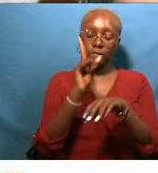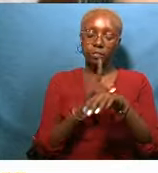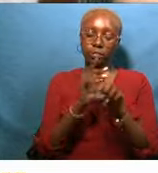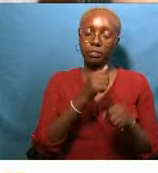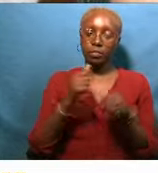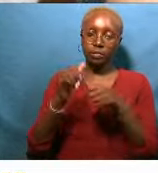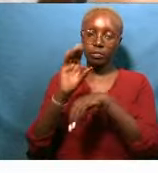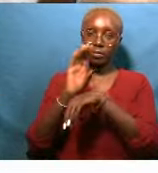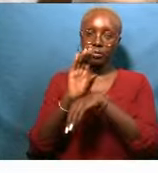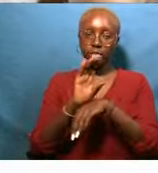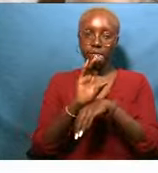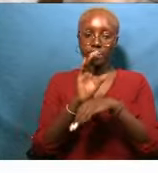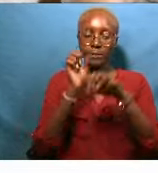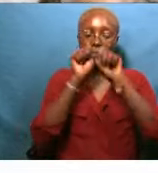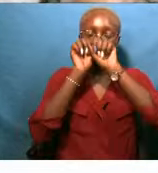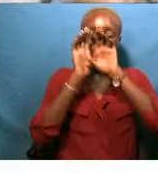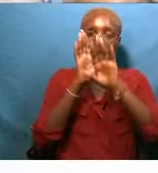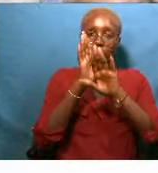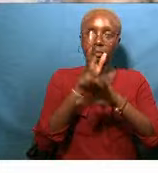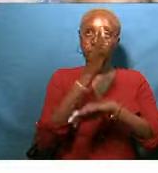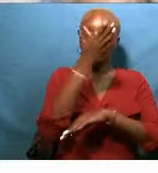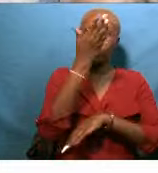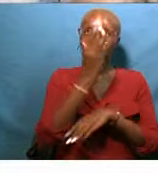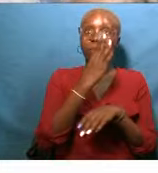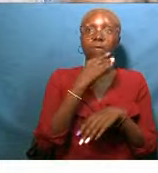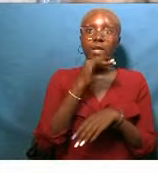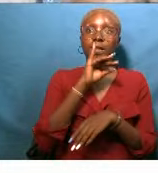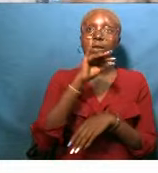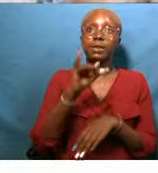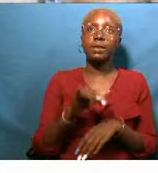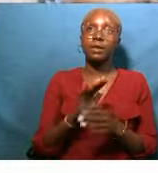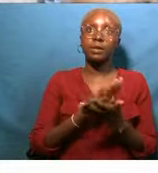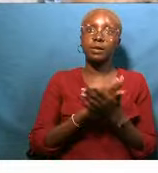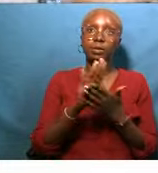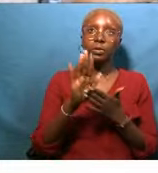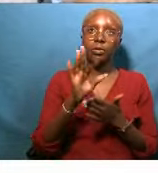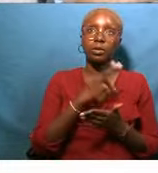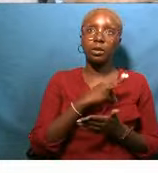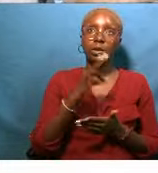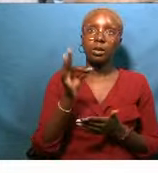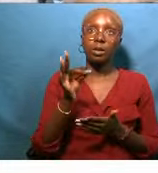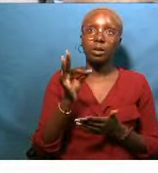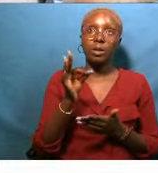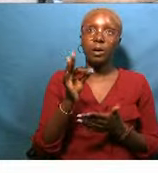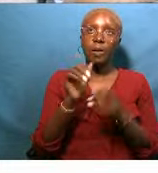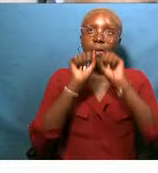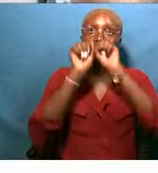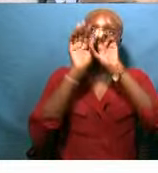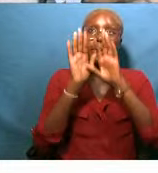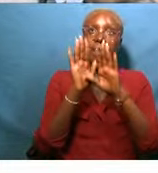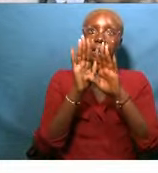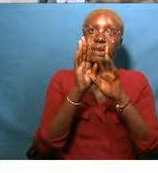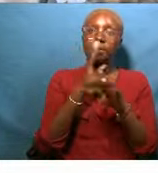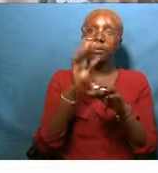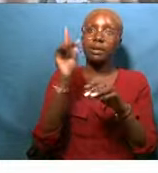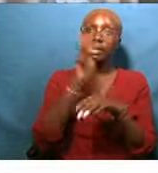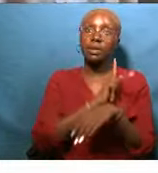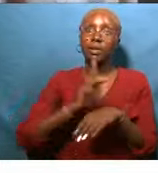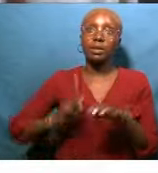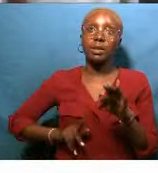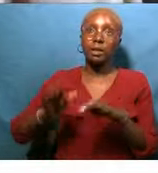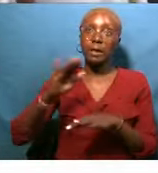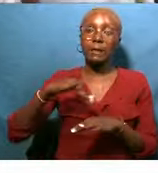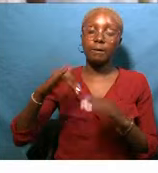God, Father, Son, and Holy Spirit. Blessed be his kingdom, now and forever.